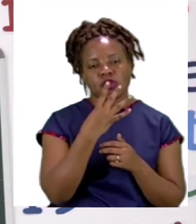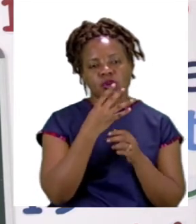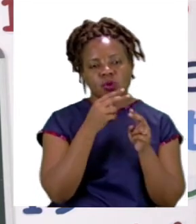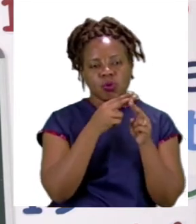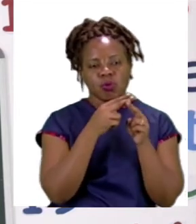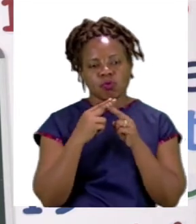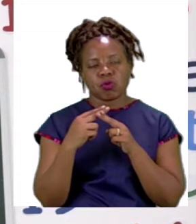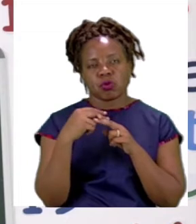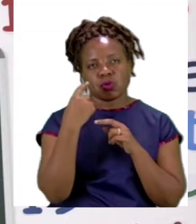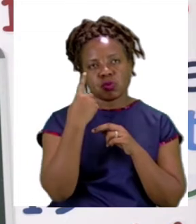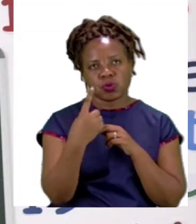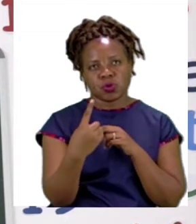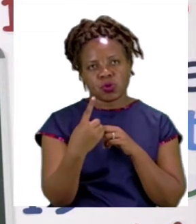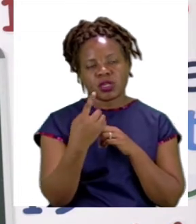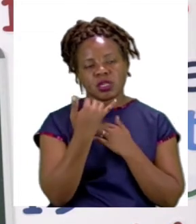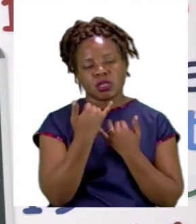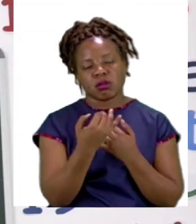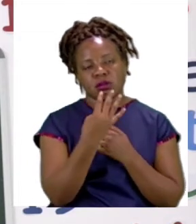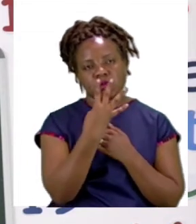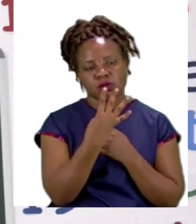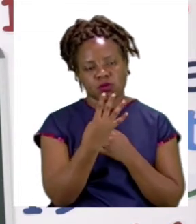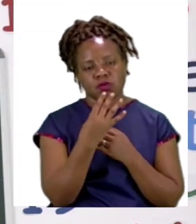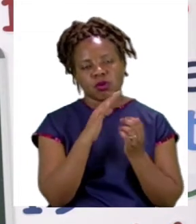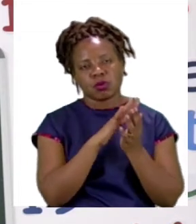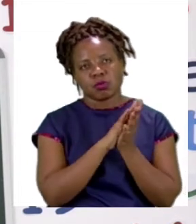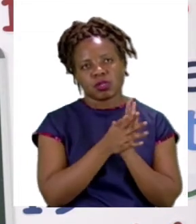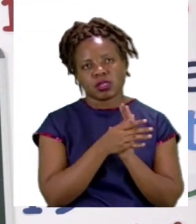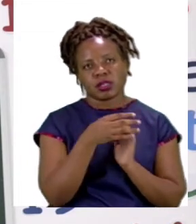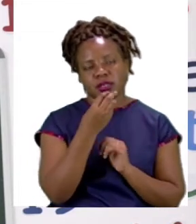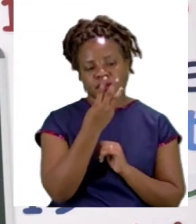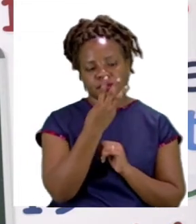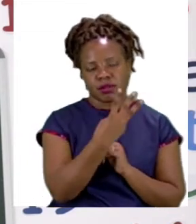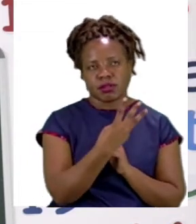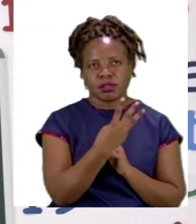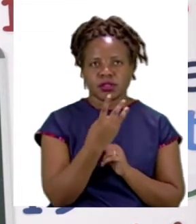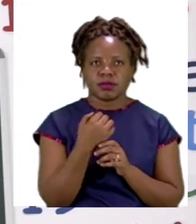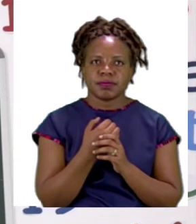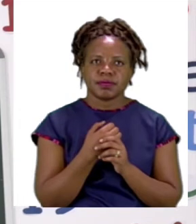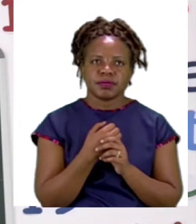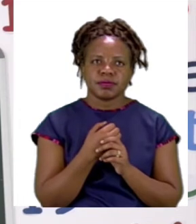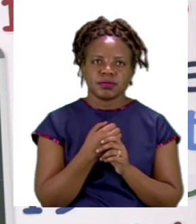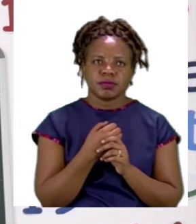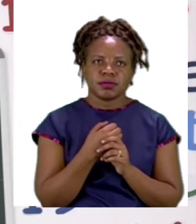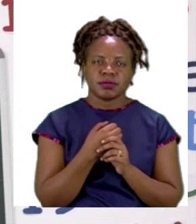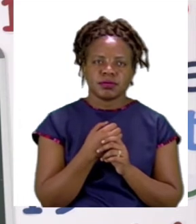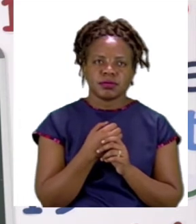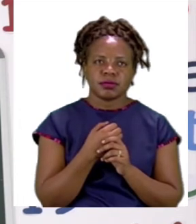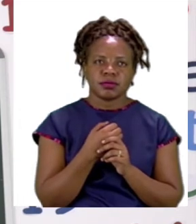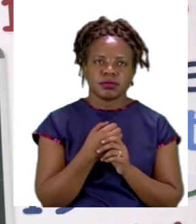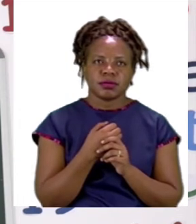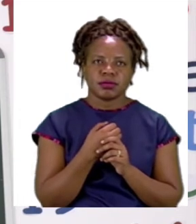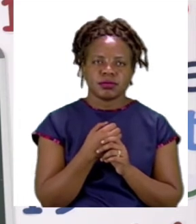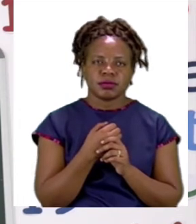Mr. or Grandpa Hundreds for 10, and because he's a big number, he said, okay, we will